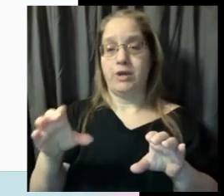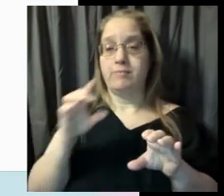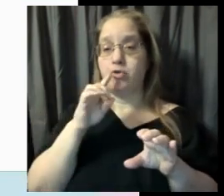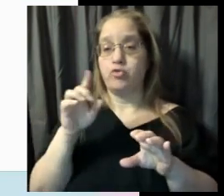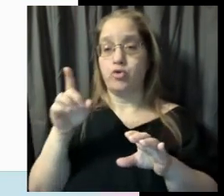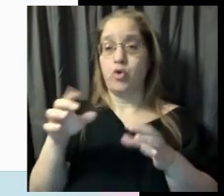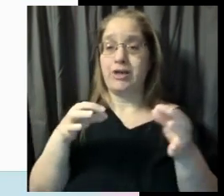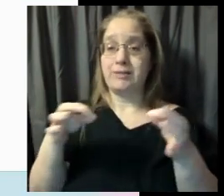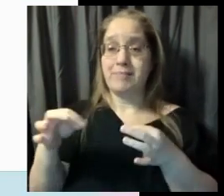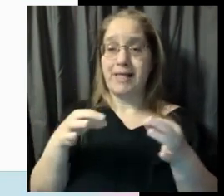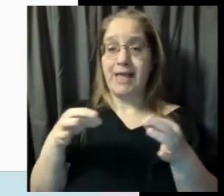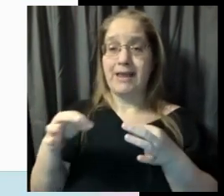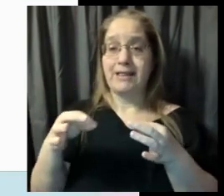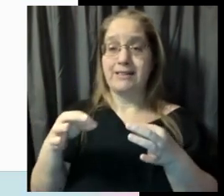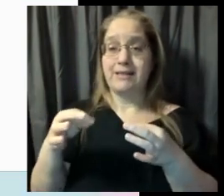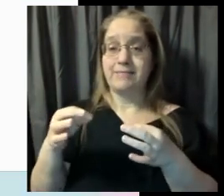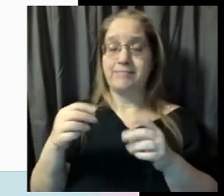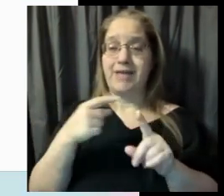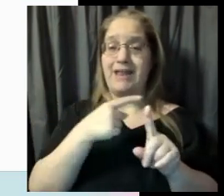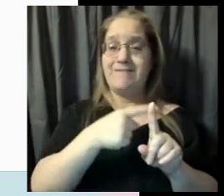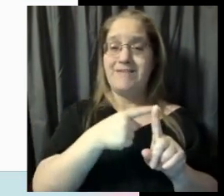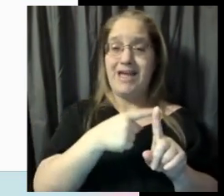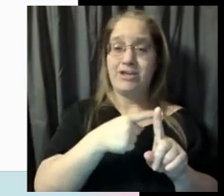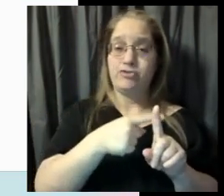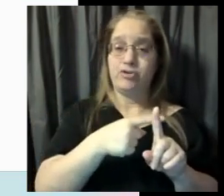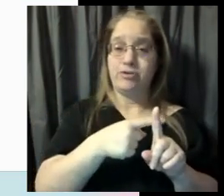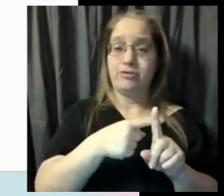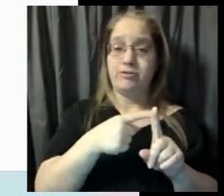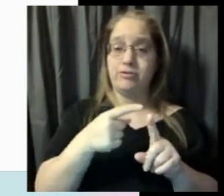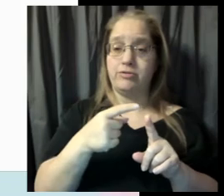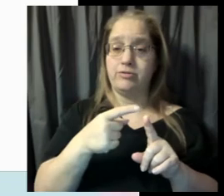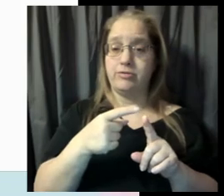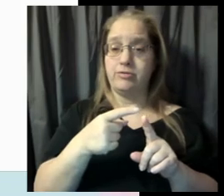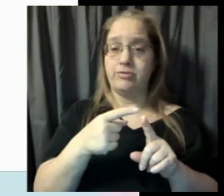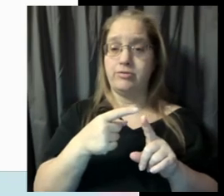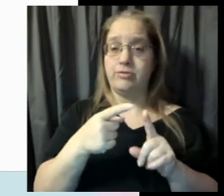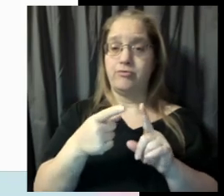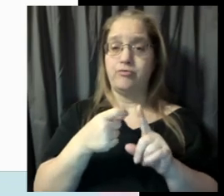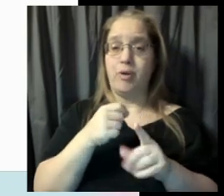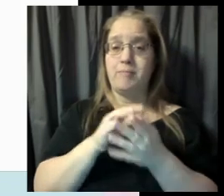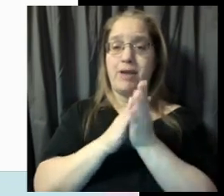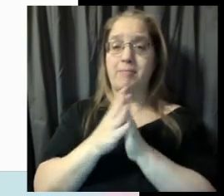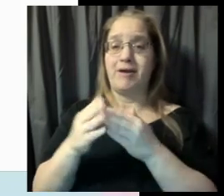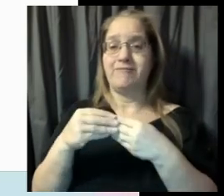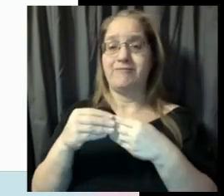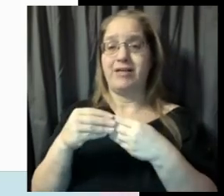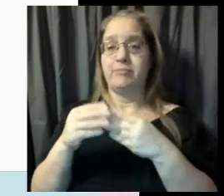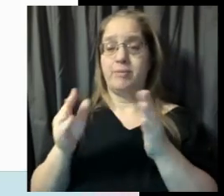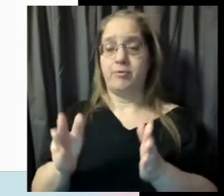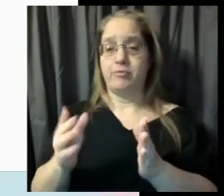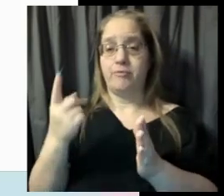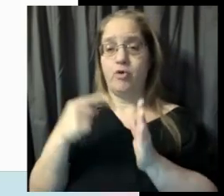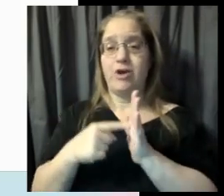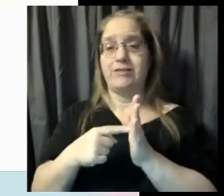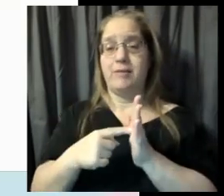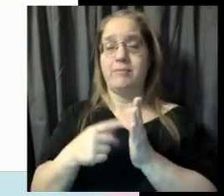you're explaining the advantages for you get for being flexible. So example I like to